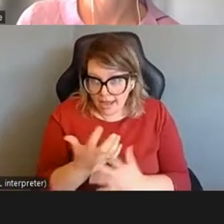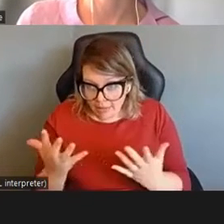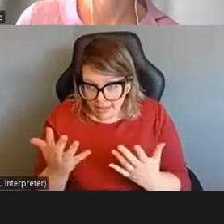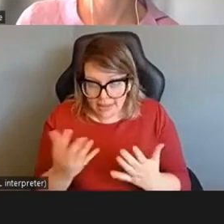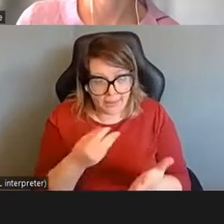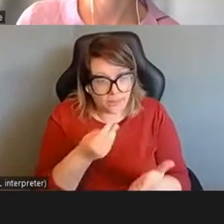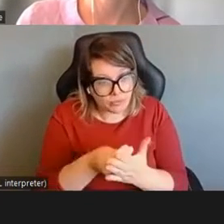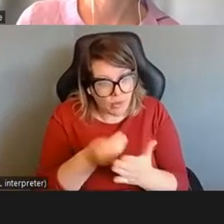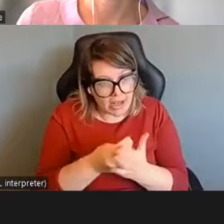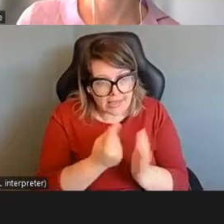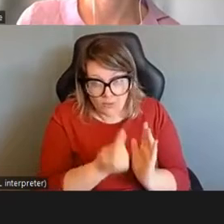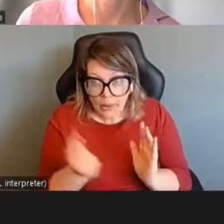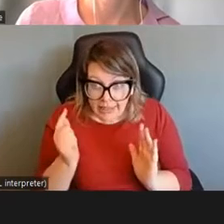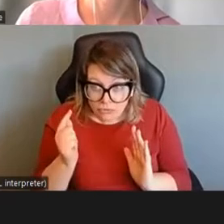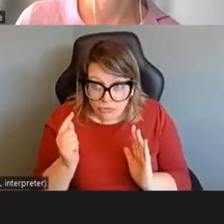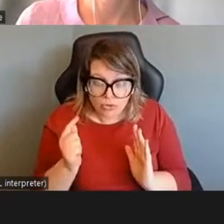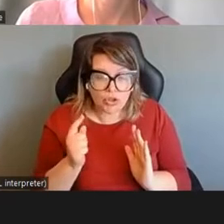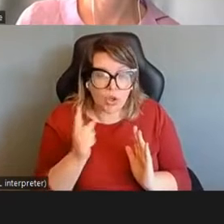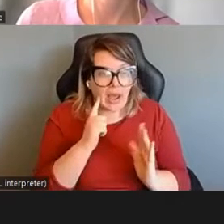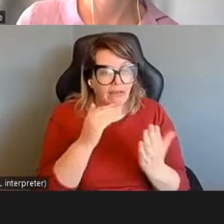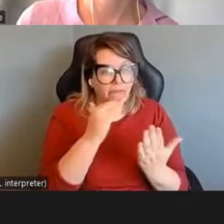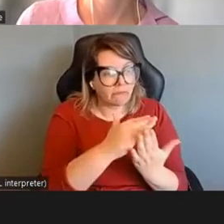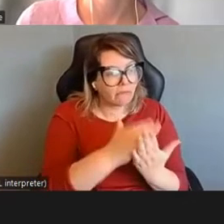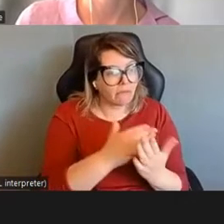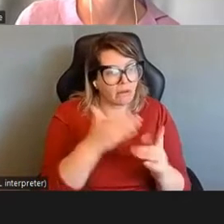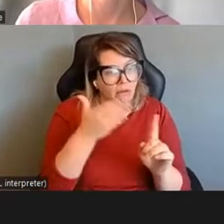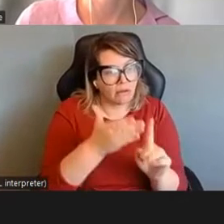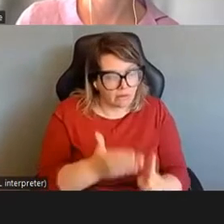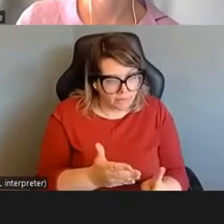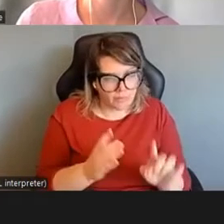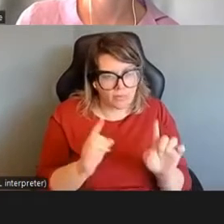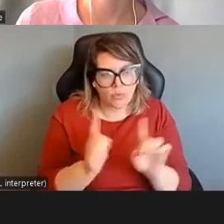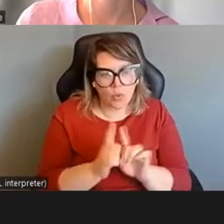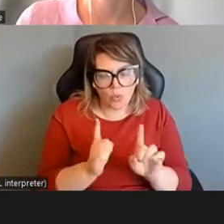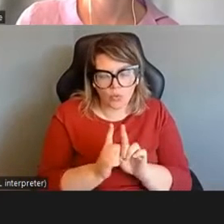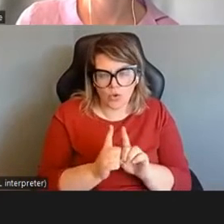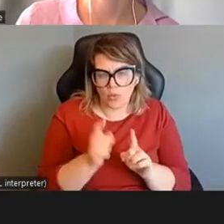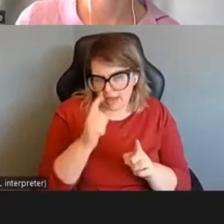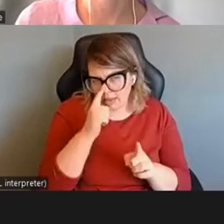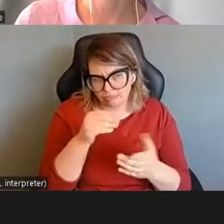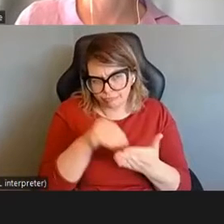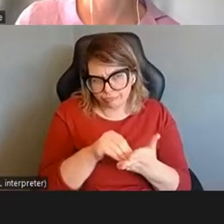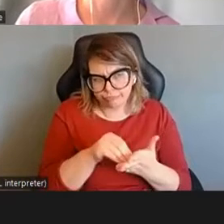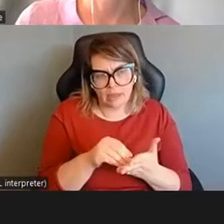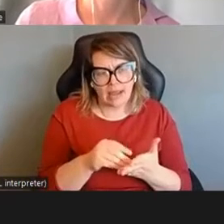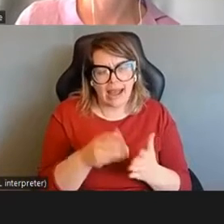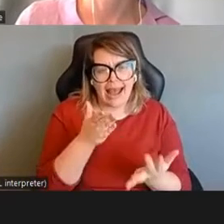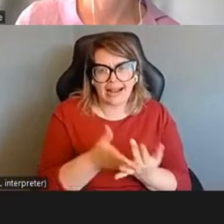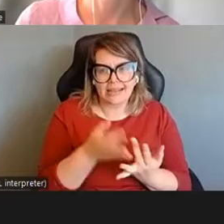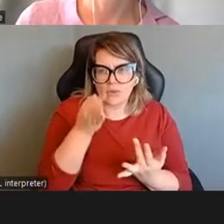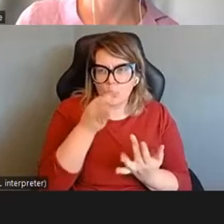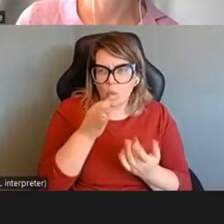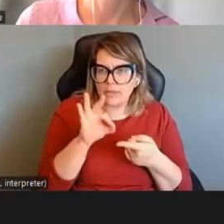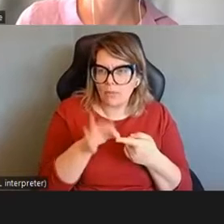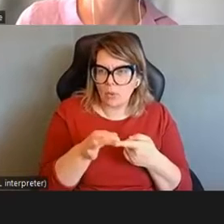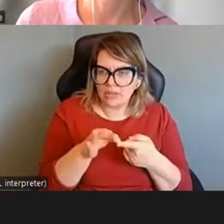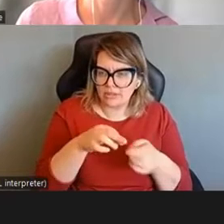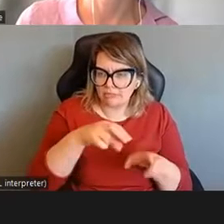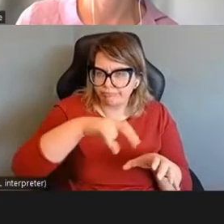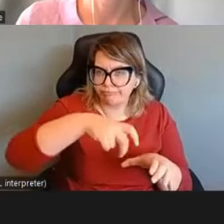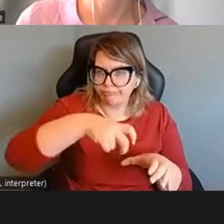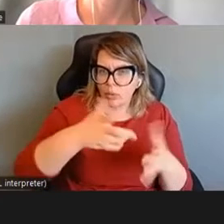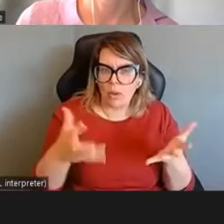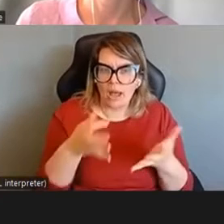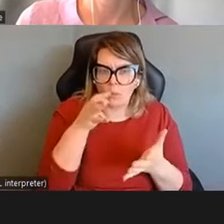pay for their water, and then also the distance from their homes to a water point that is safe and has water